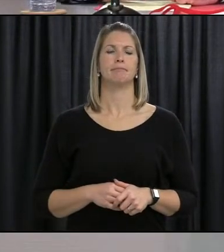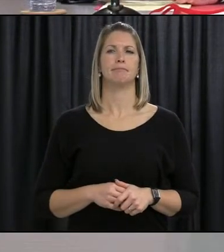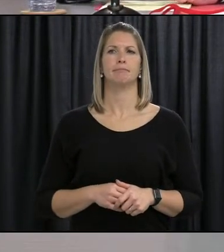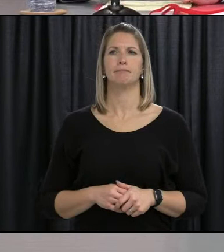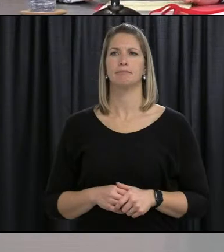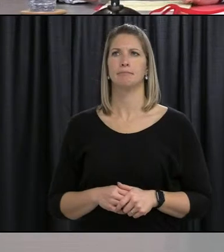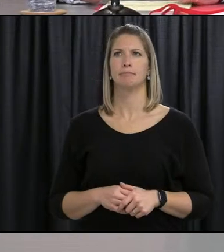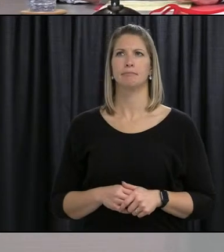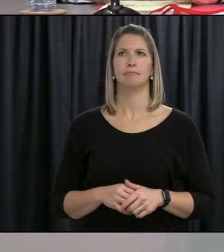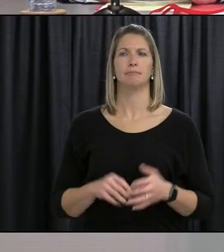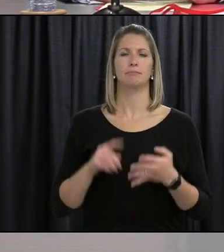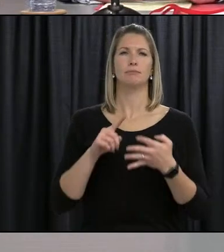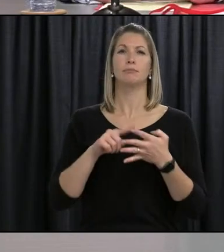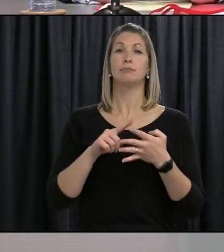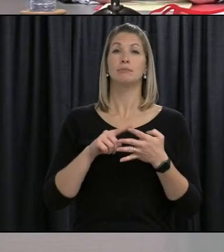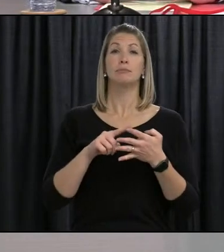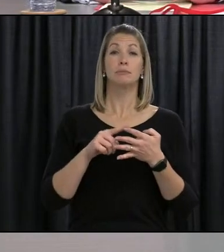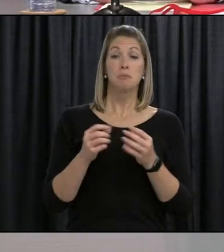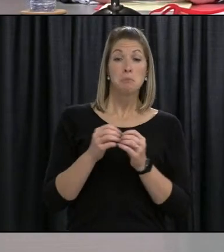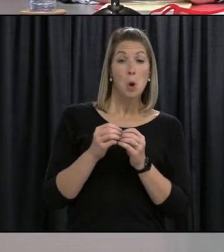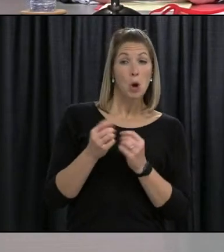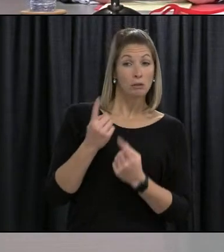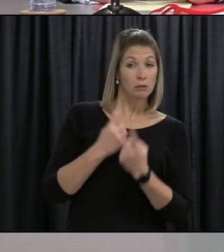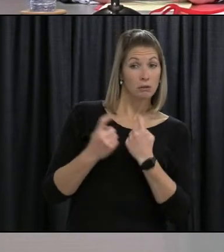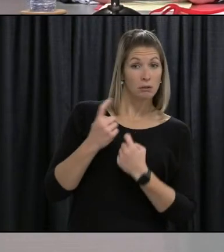Richard Duggan, do you have any further questions?